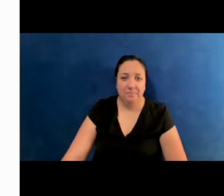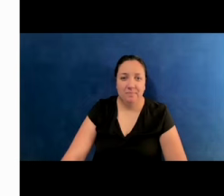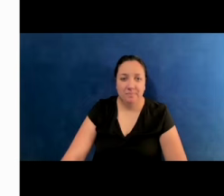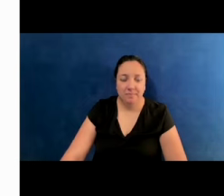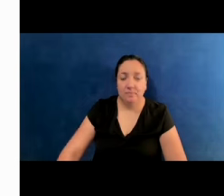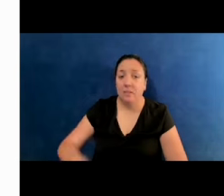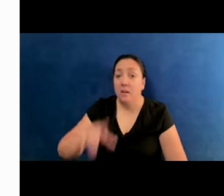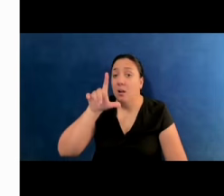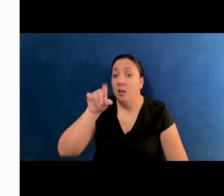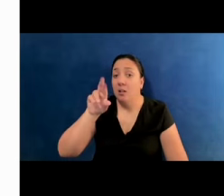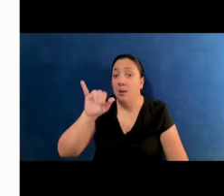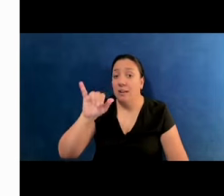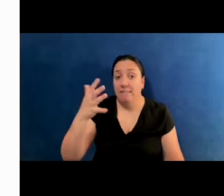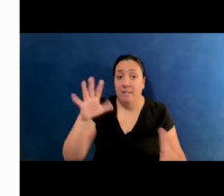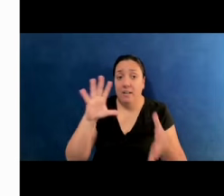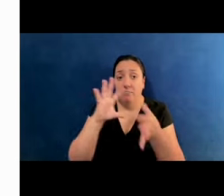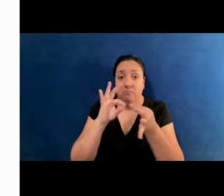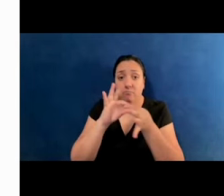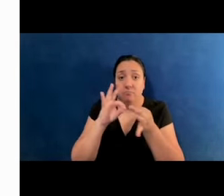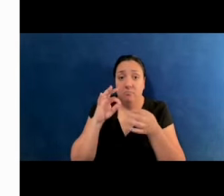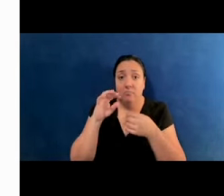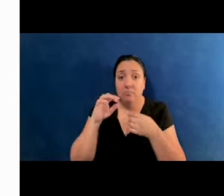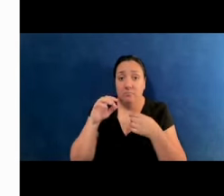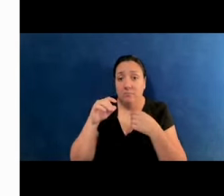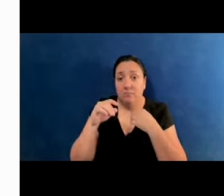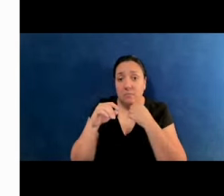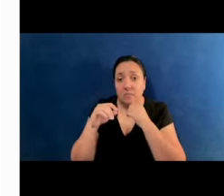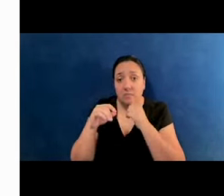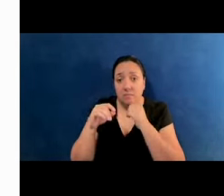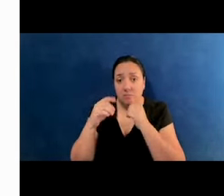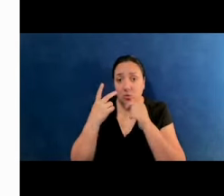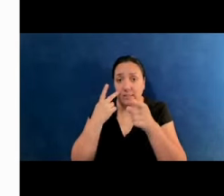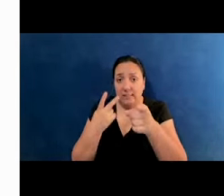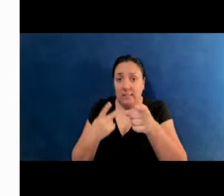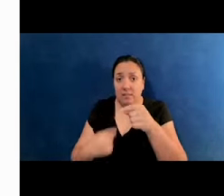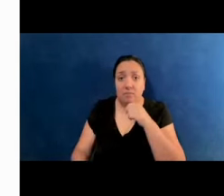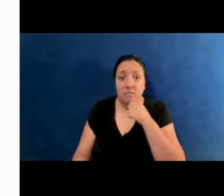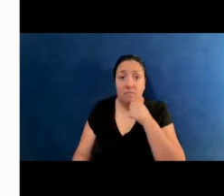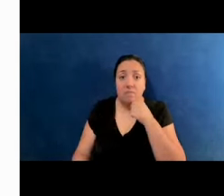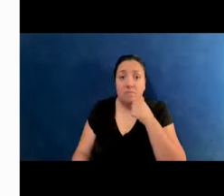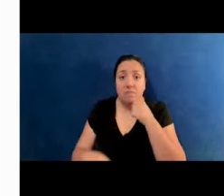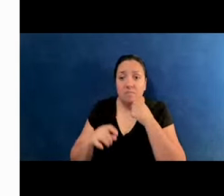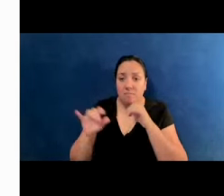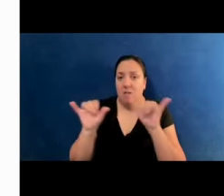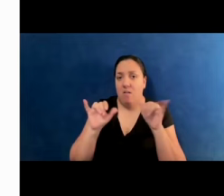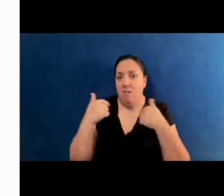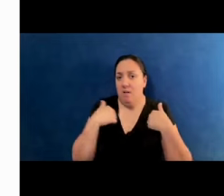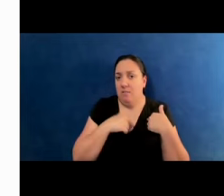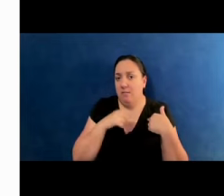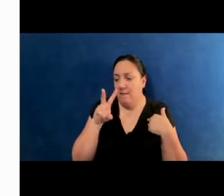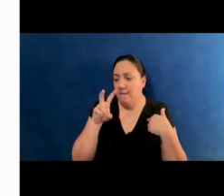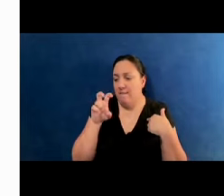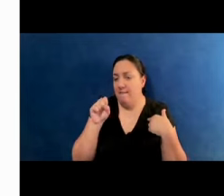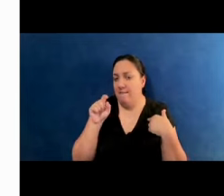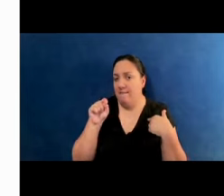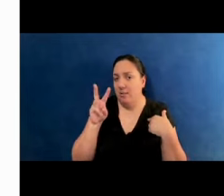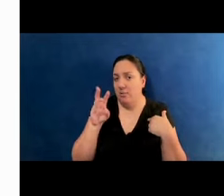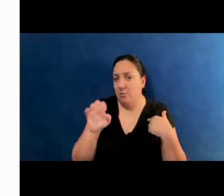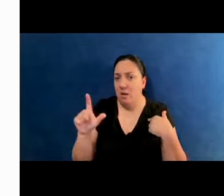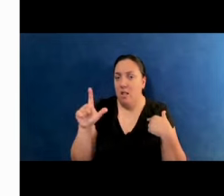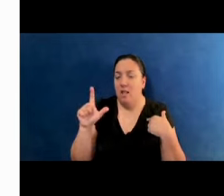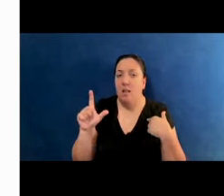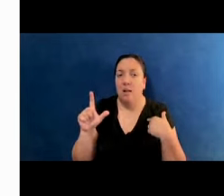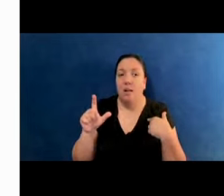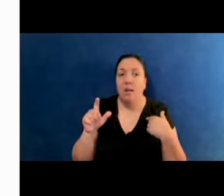Lauri spent some time talking about this on the Ascensus side, and you can see it's here on the Vestwell side slide as well. ABLE